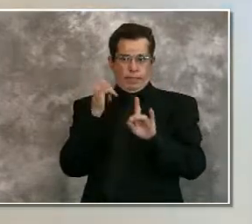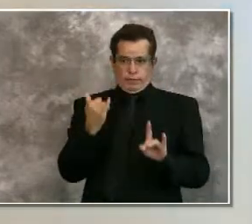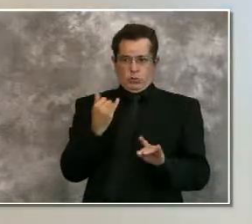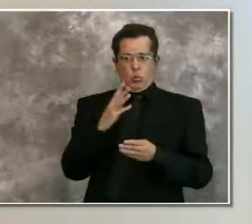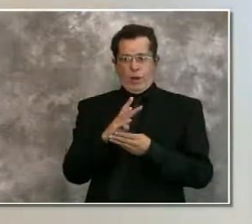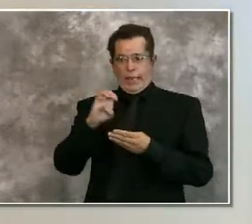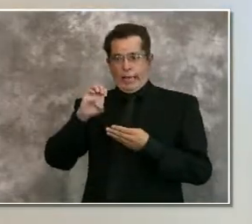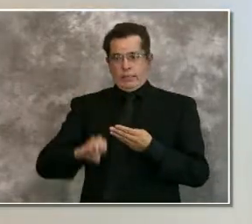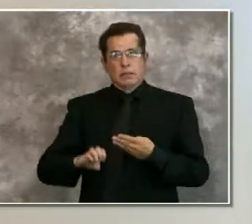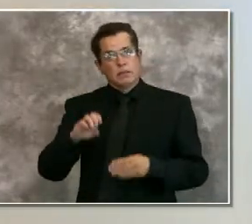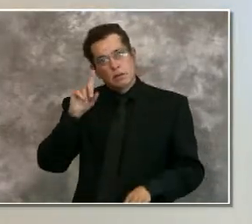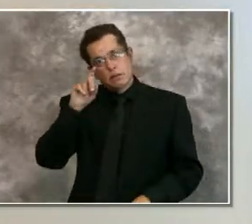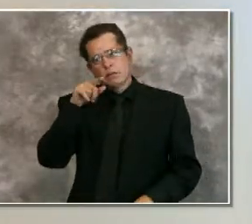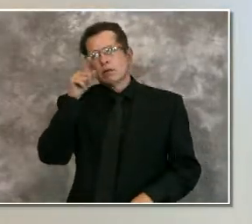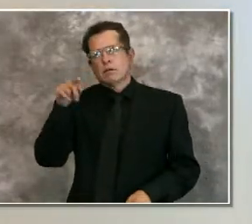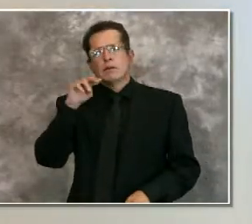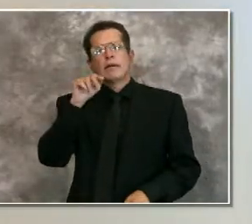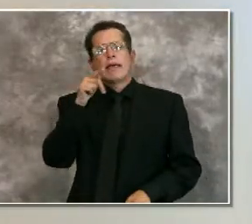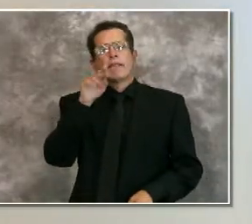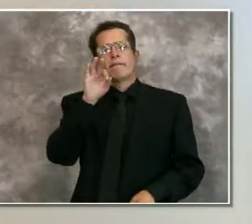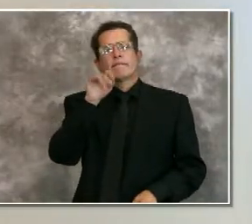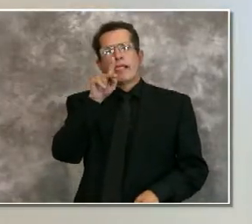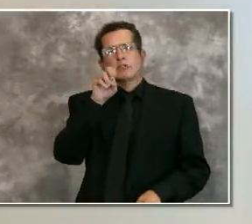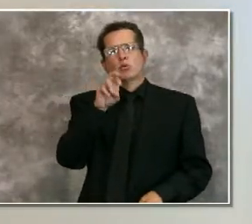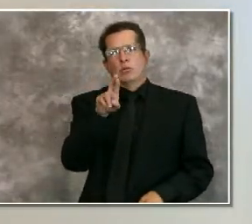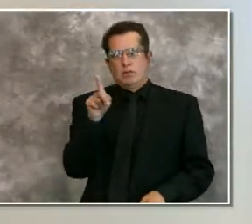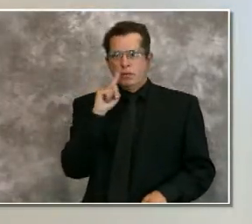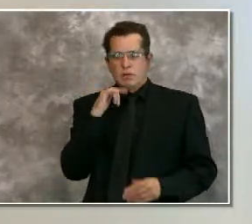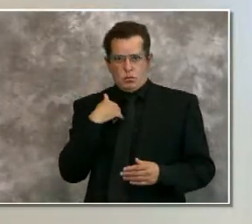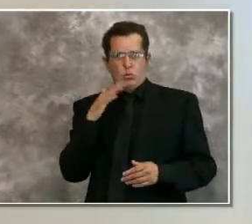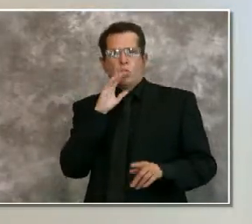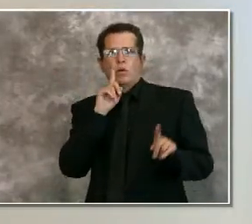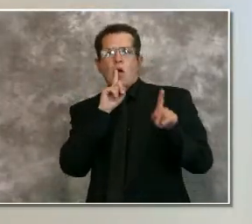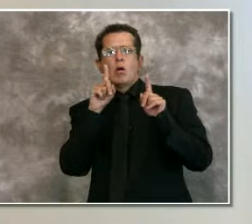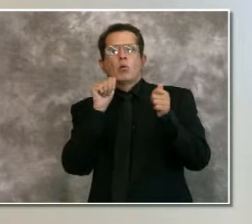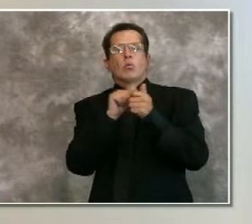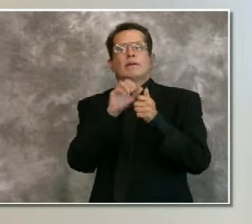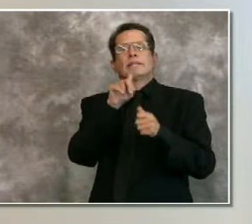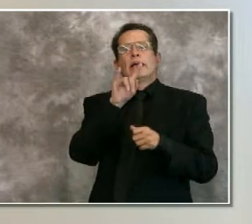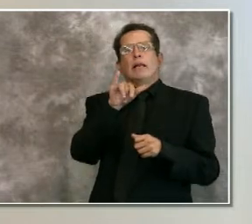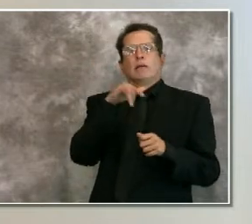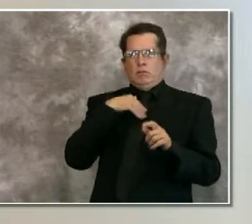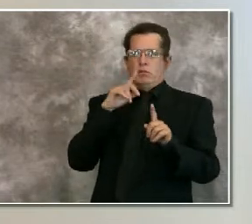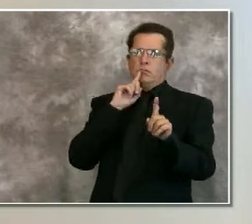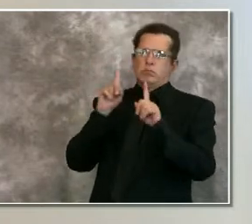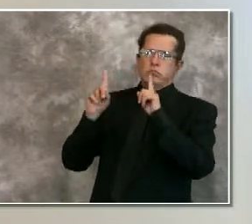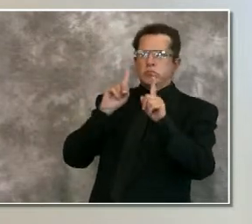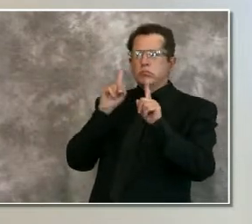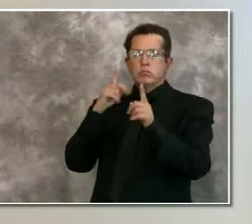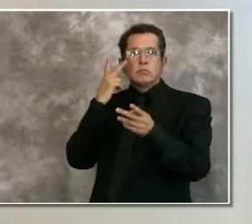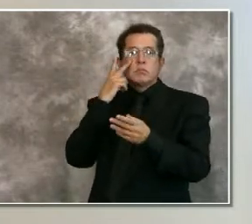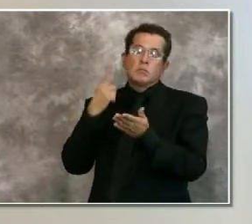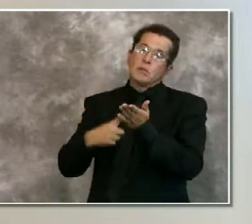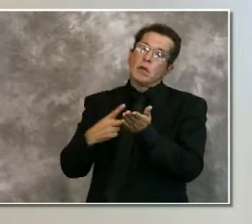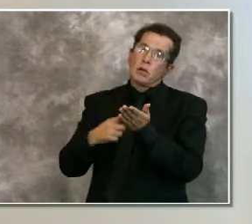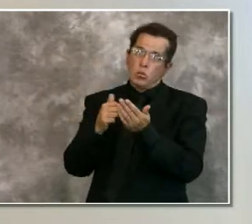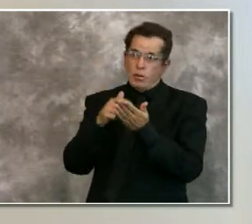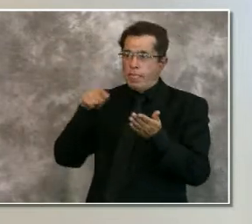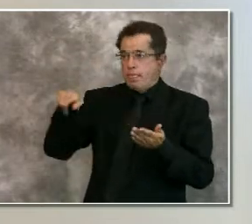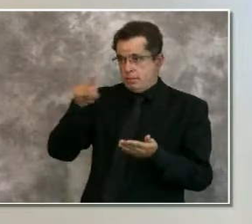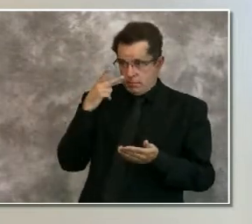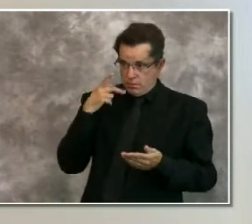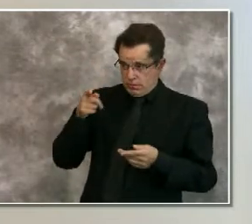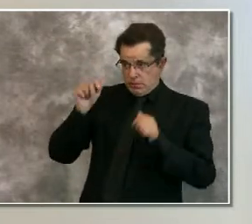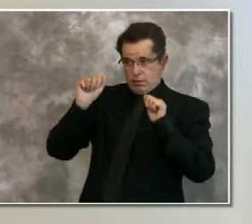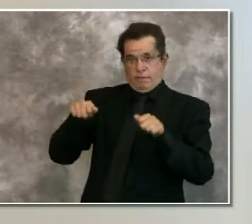Thank you, Priya, for the question. We're going to reach out to the cities and assess their level of comfort in being able to enforce the